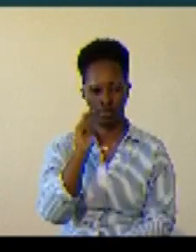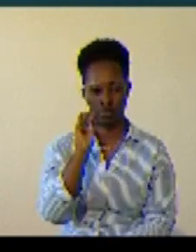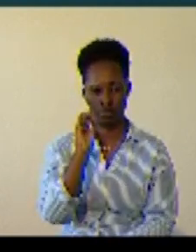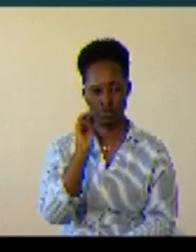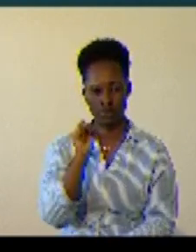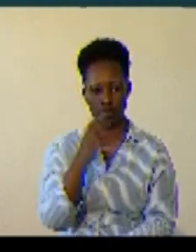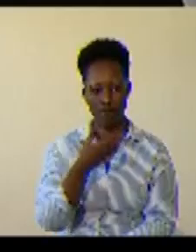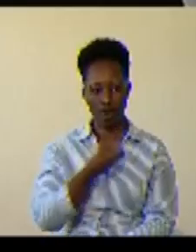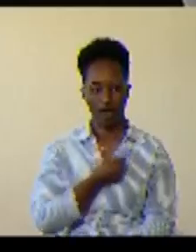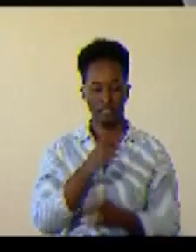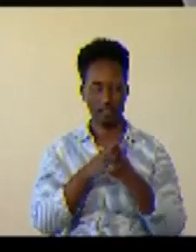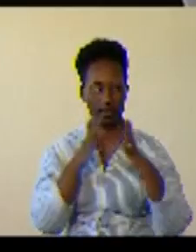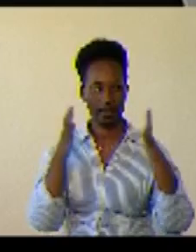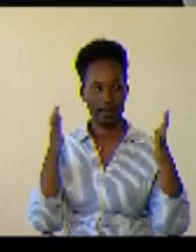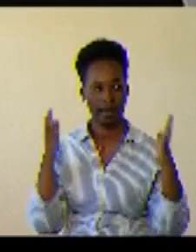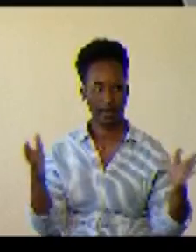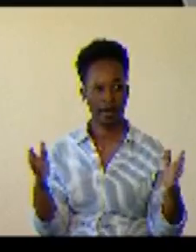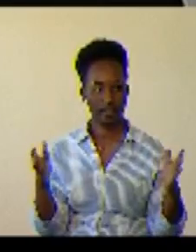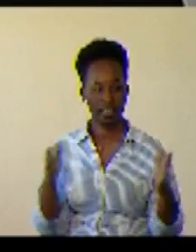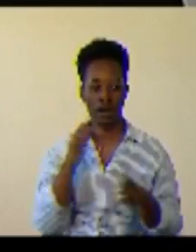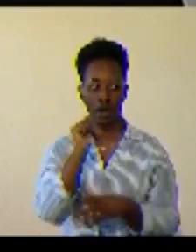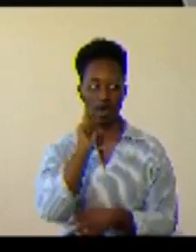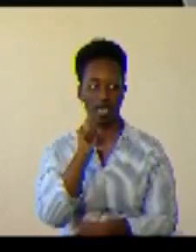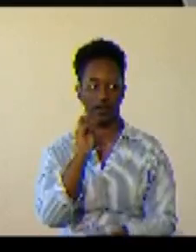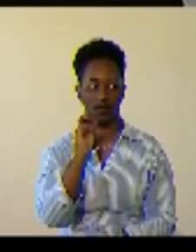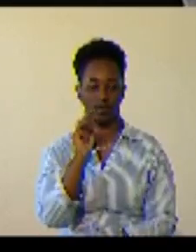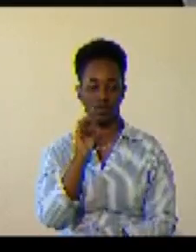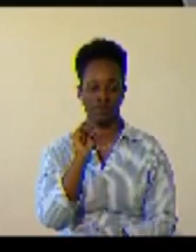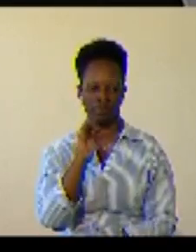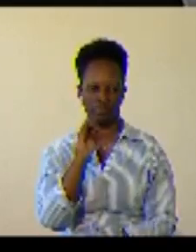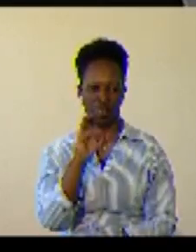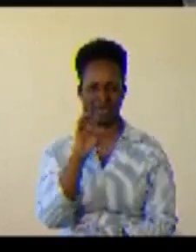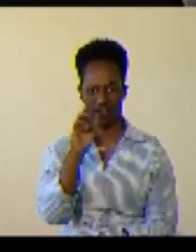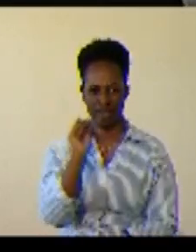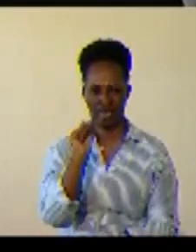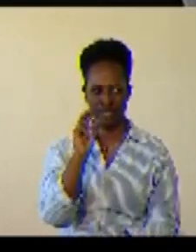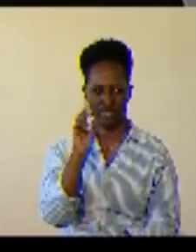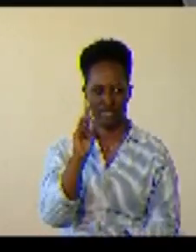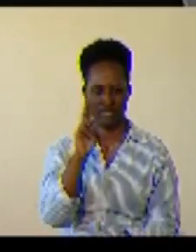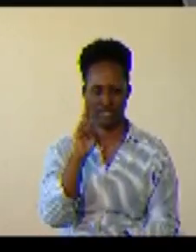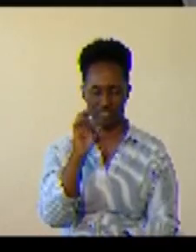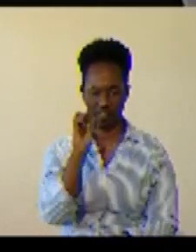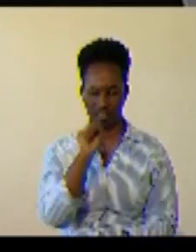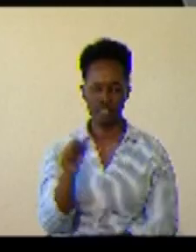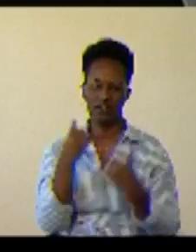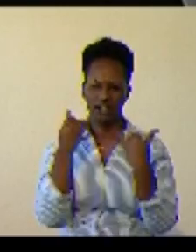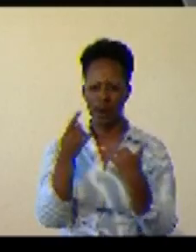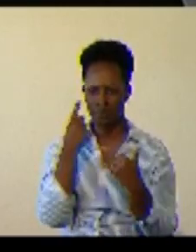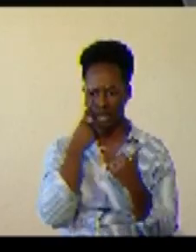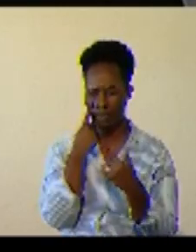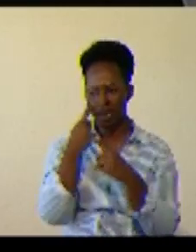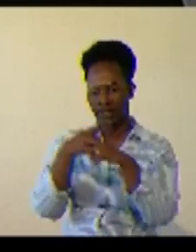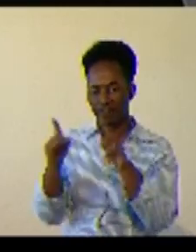And which statement about potassium correctly explains this difference? We have